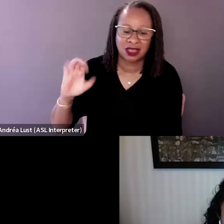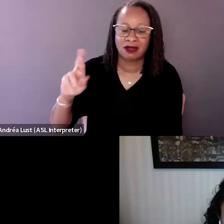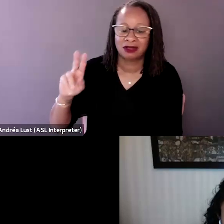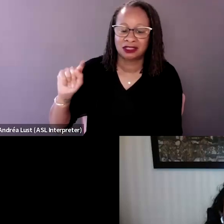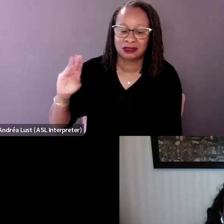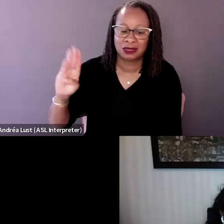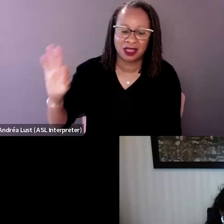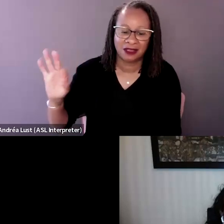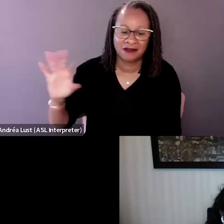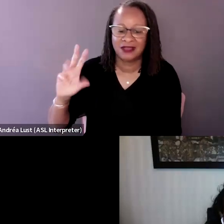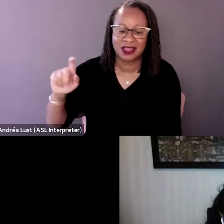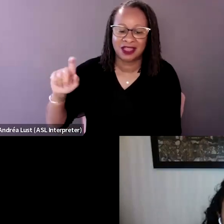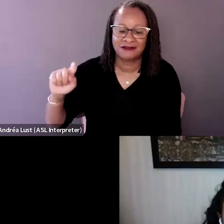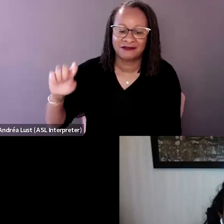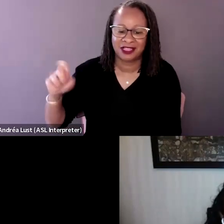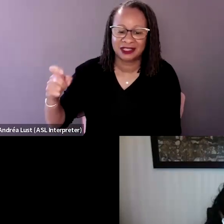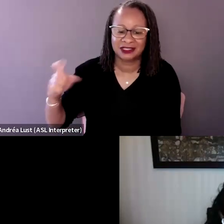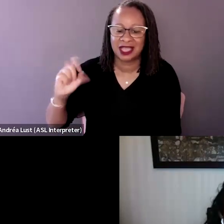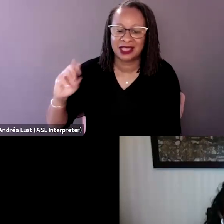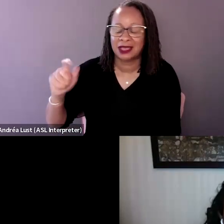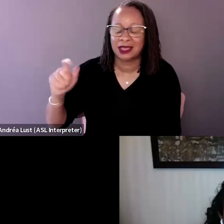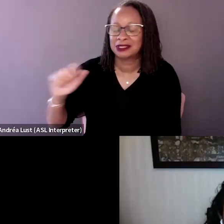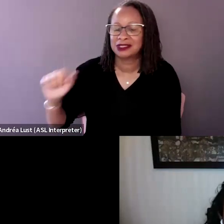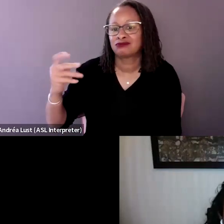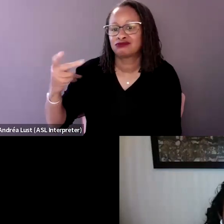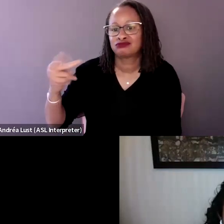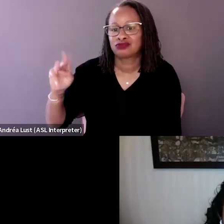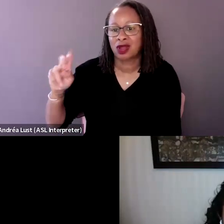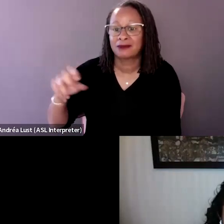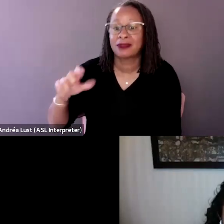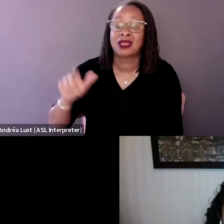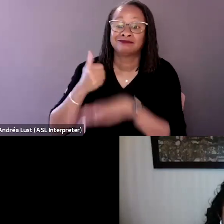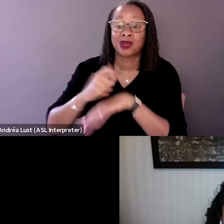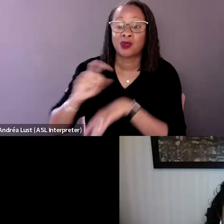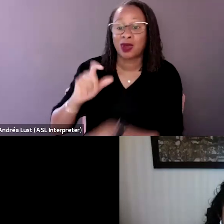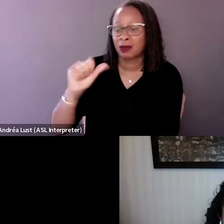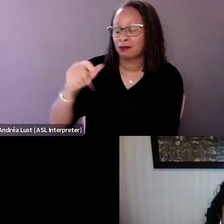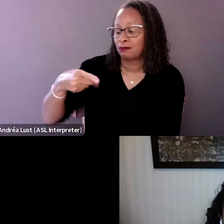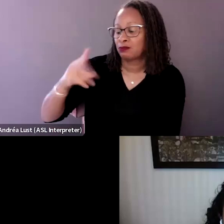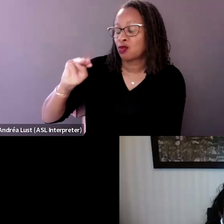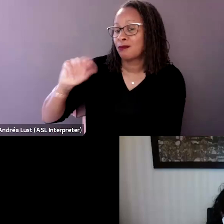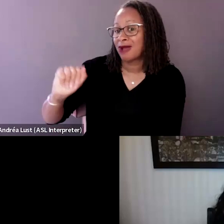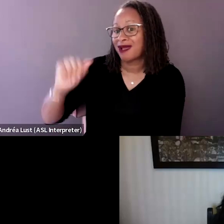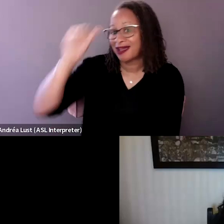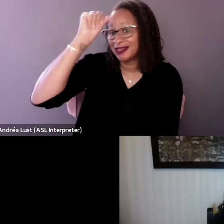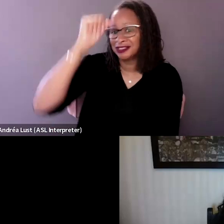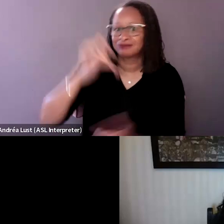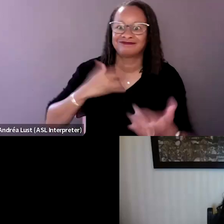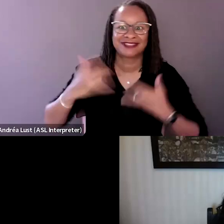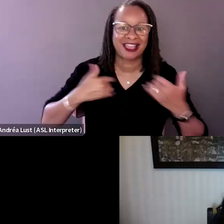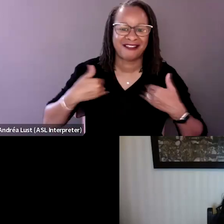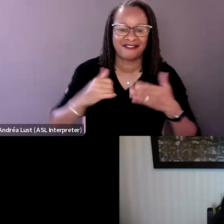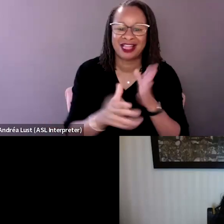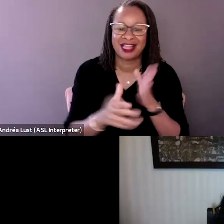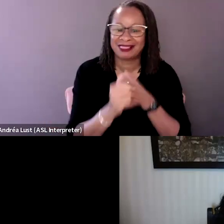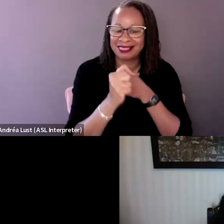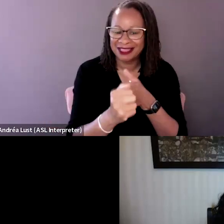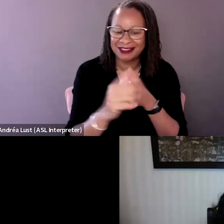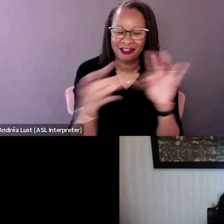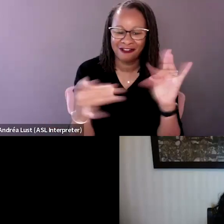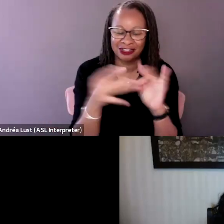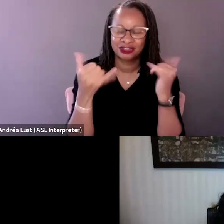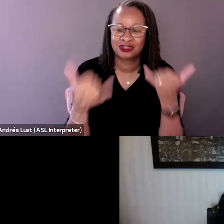international organizations, and in addition to her work with No Cut, has worked in various roles, including director, writer, and editor on